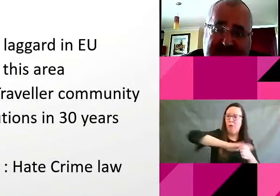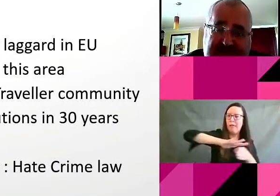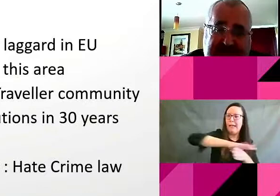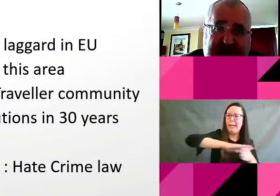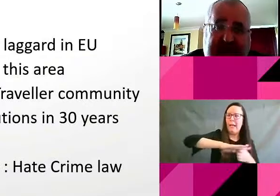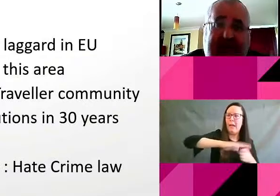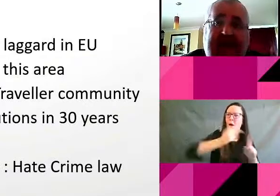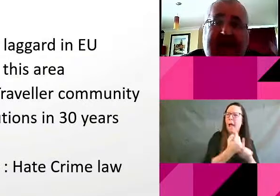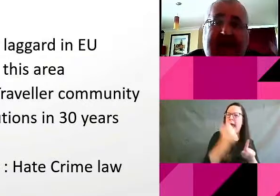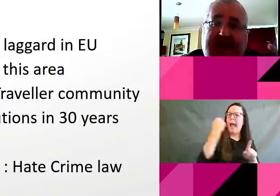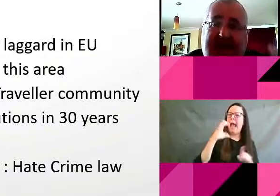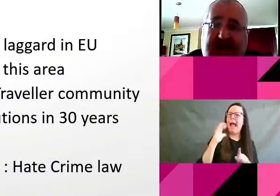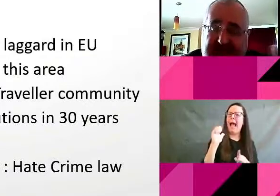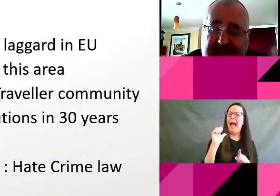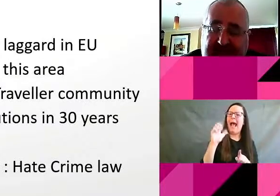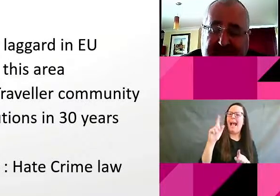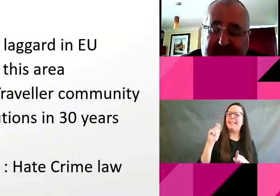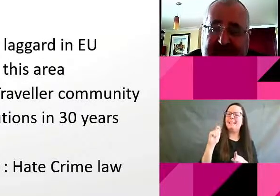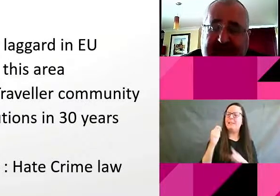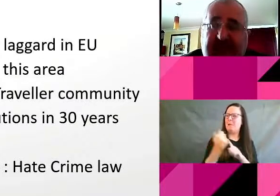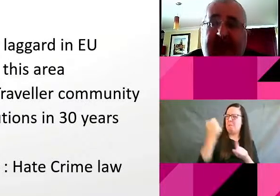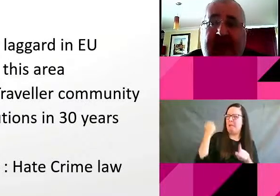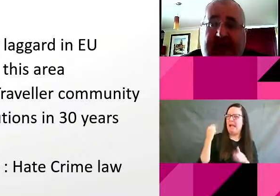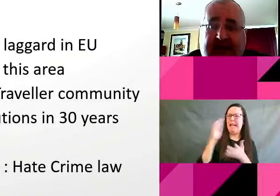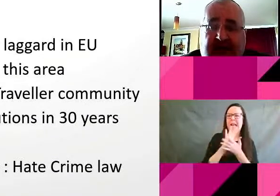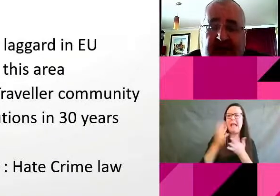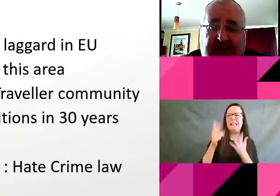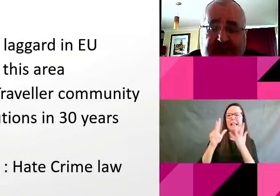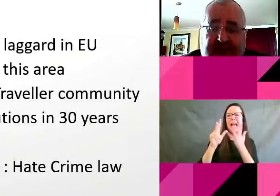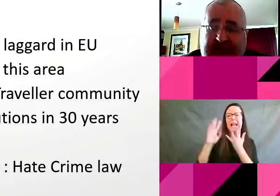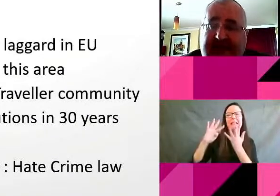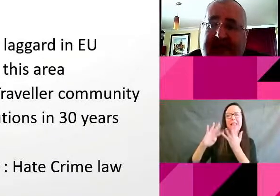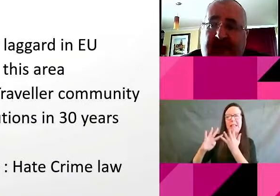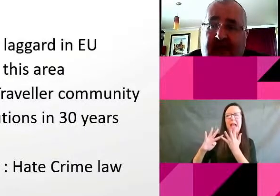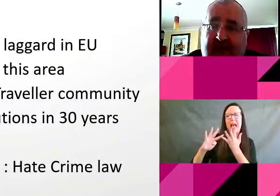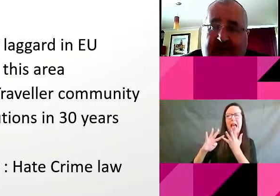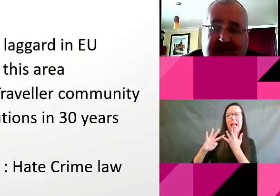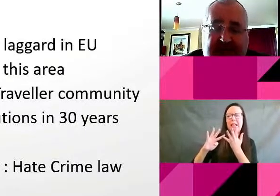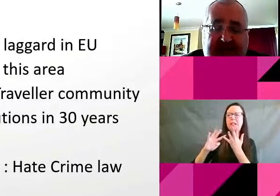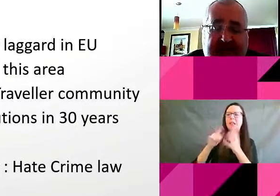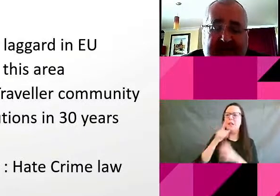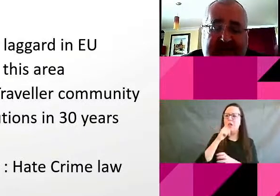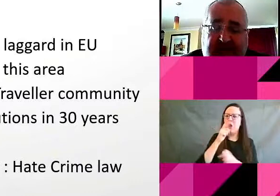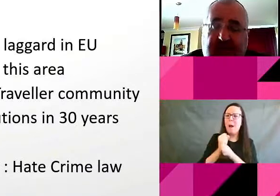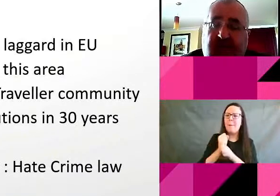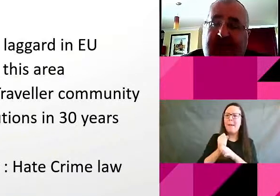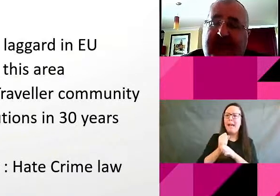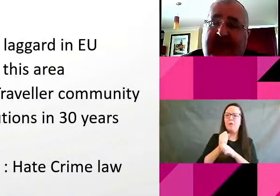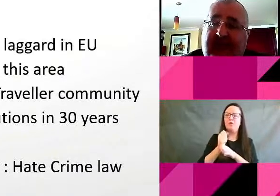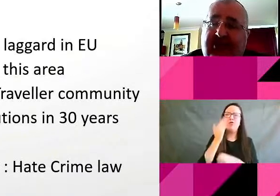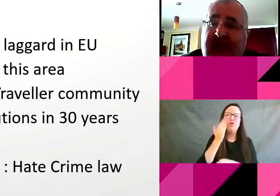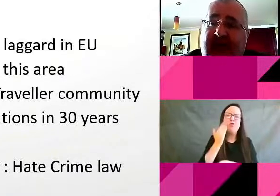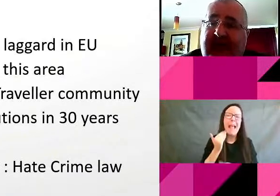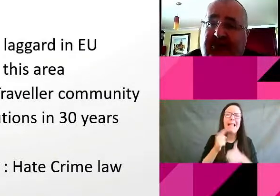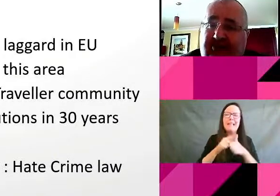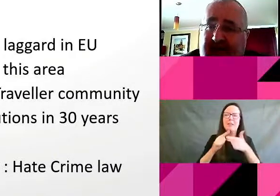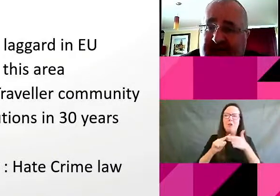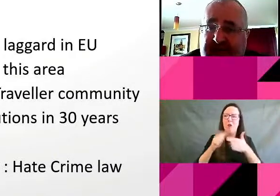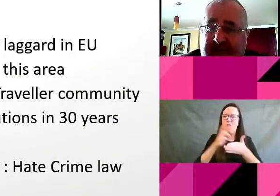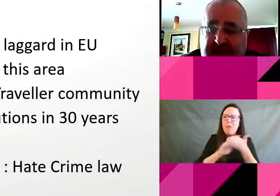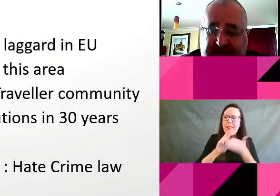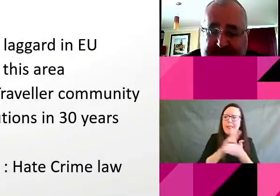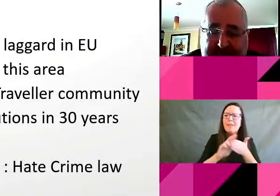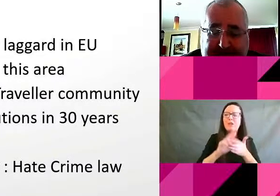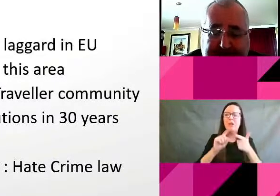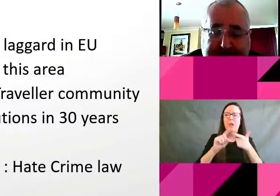to 1989, the Incitement to Hatred Act. It covers race, religion, sexual orientation, and the